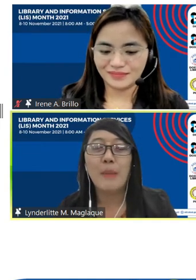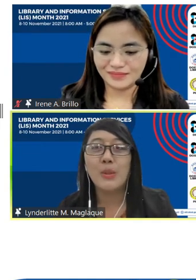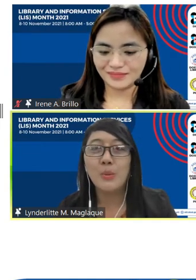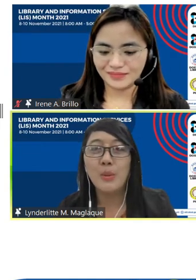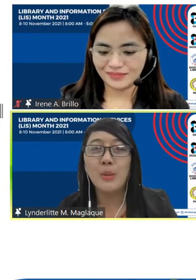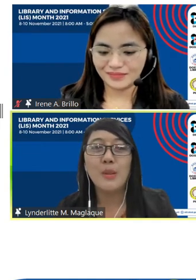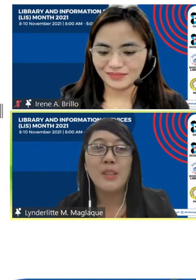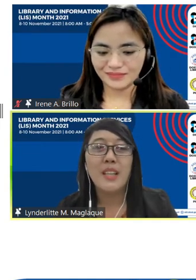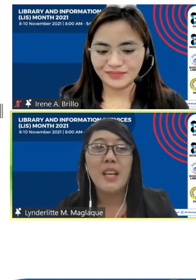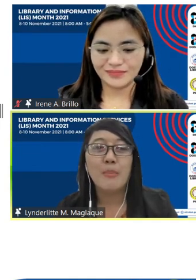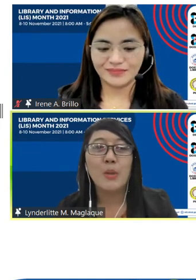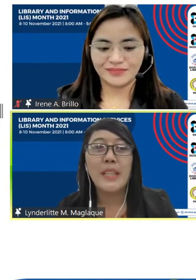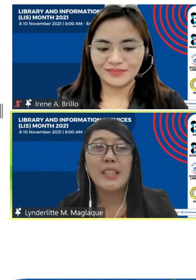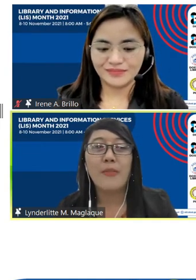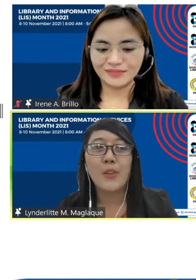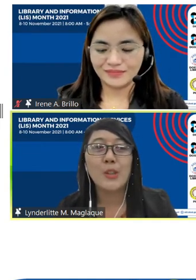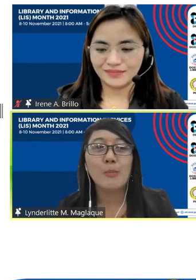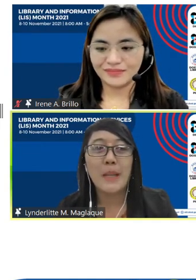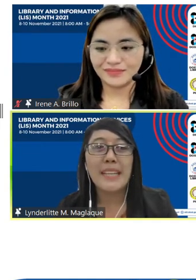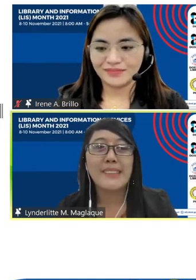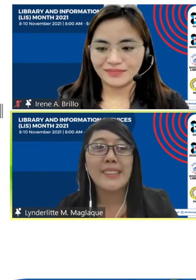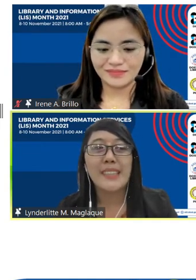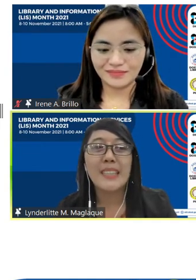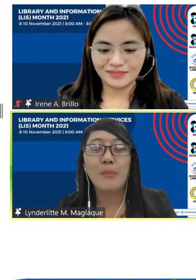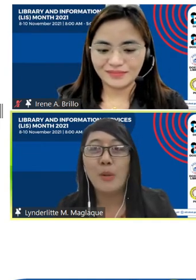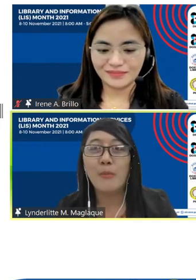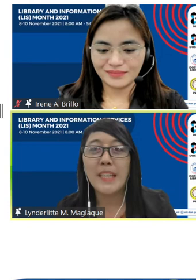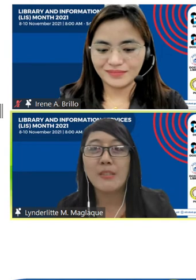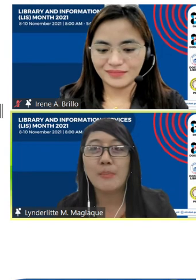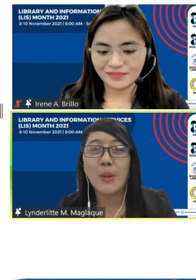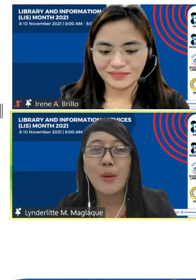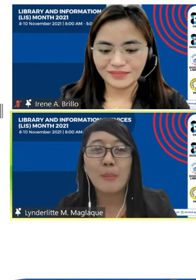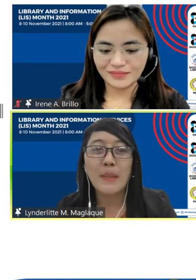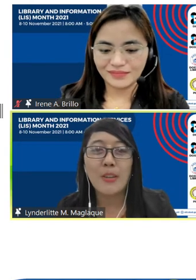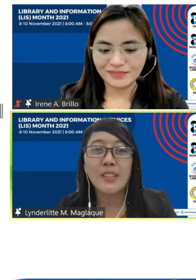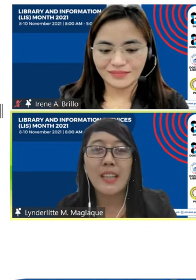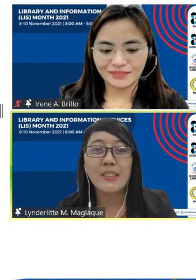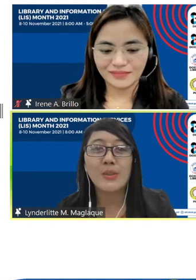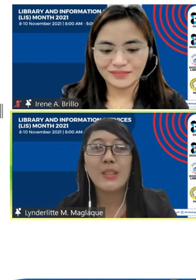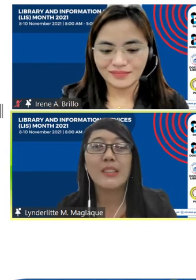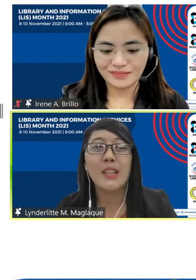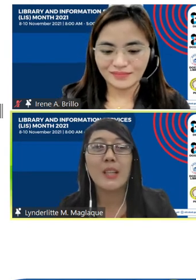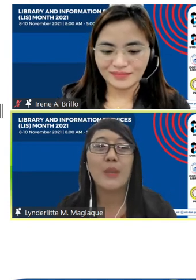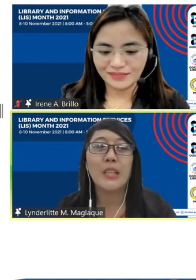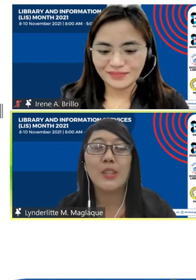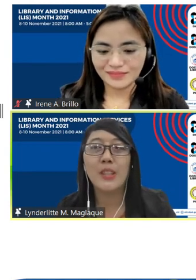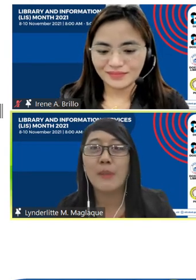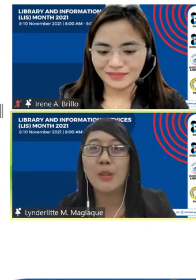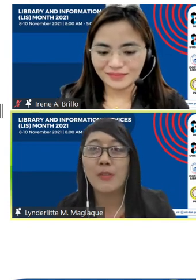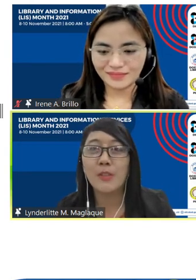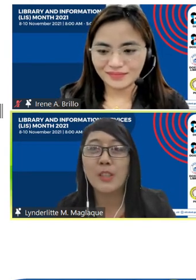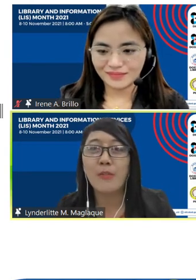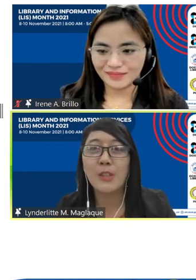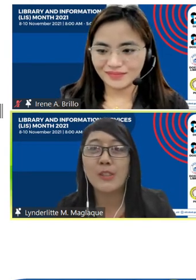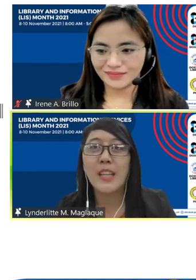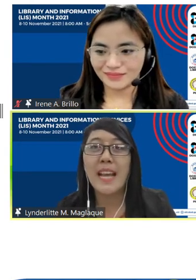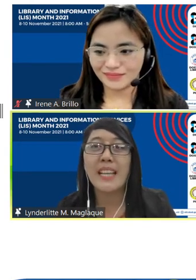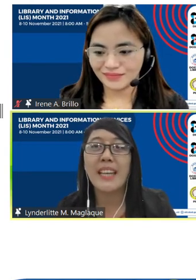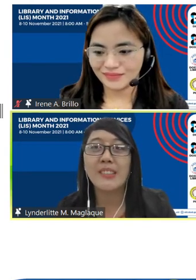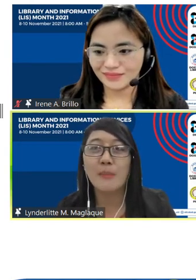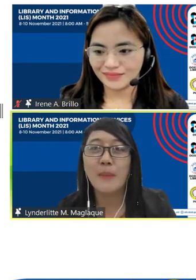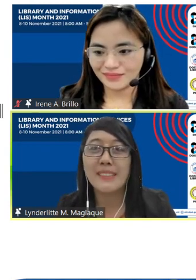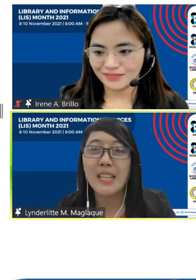G. Bendulo for winning the first place in the book face photography contest during the celebration of the